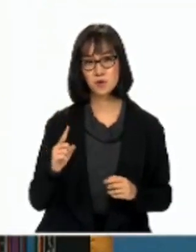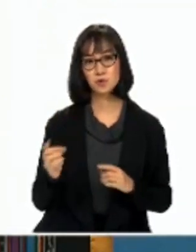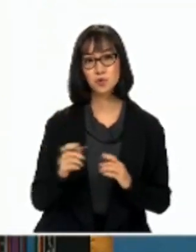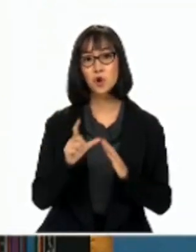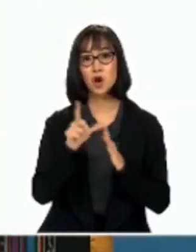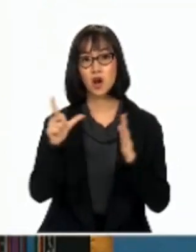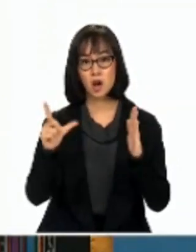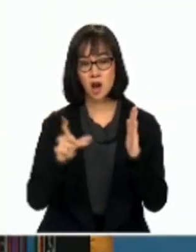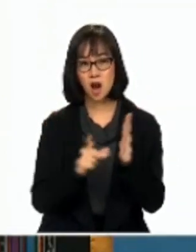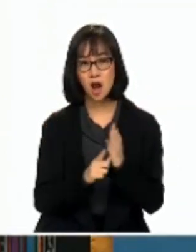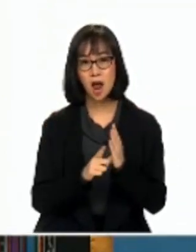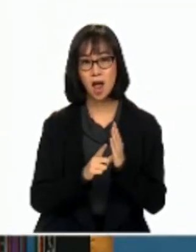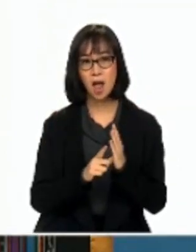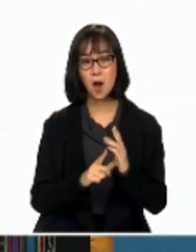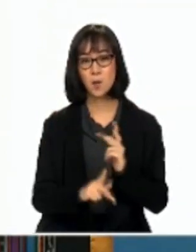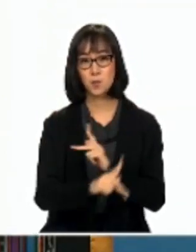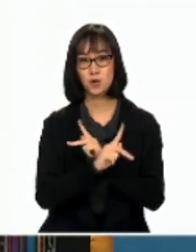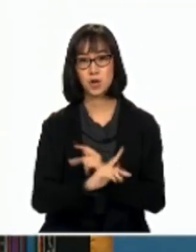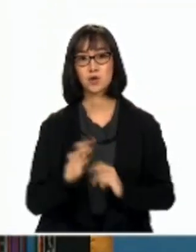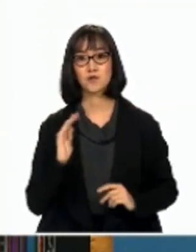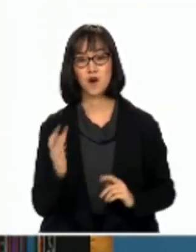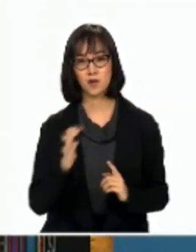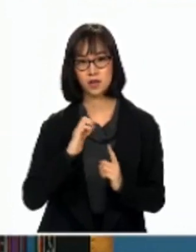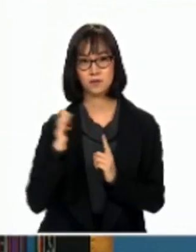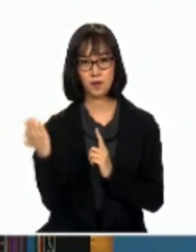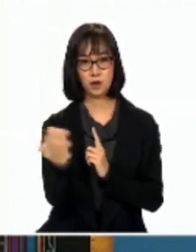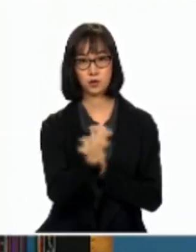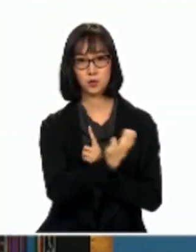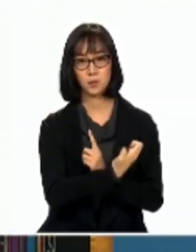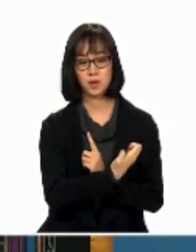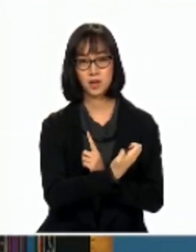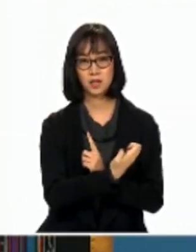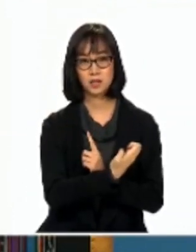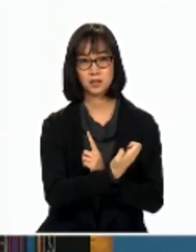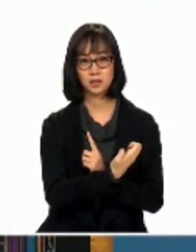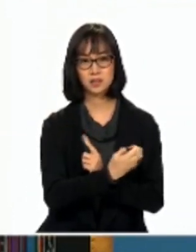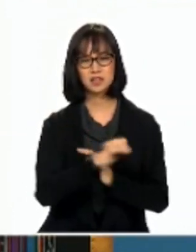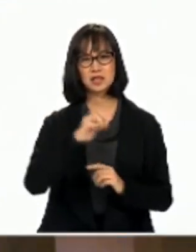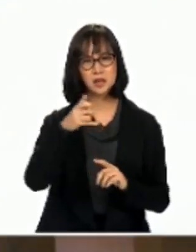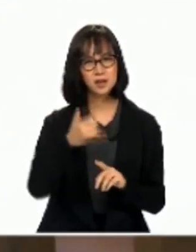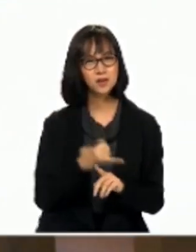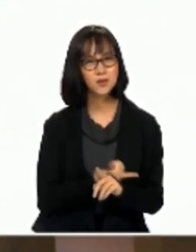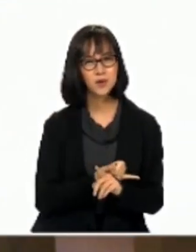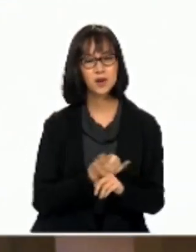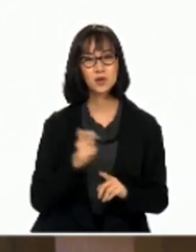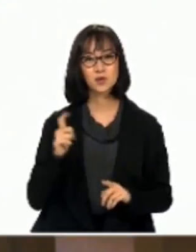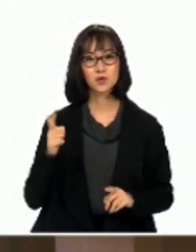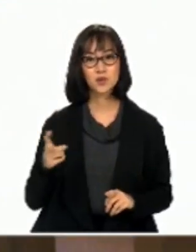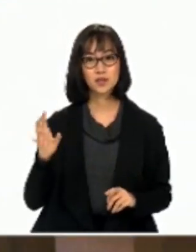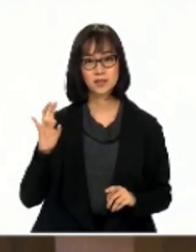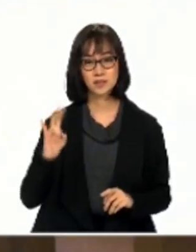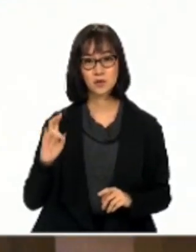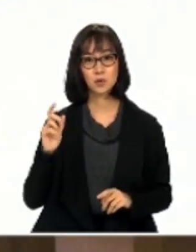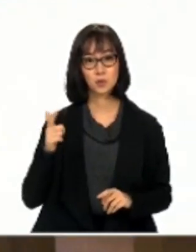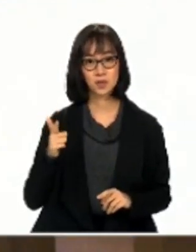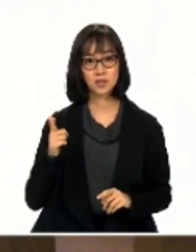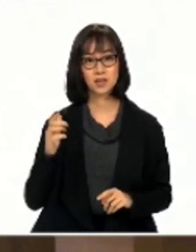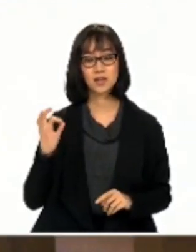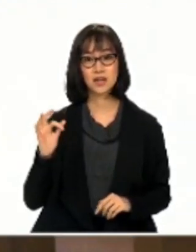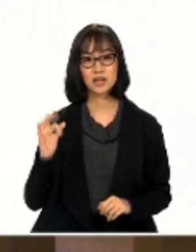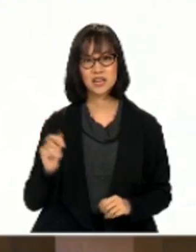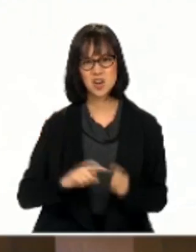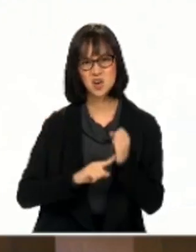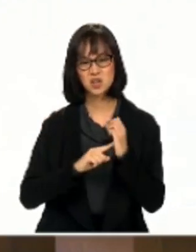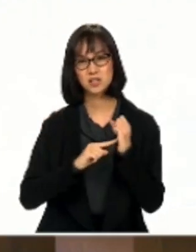protection of our environment. On January 27, 2019, we officially started the Manila